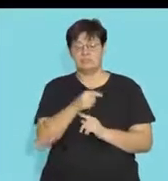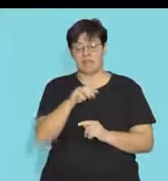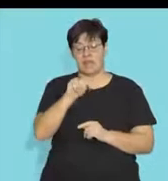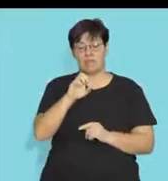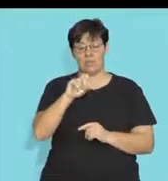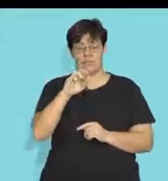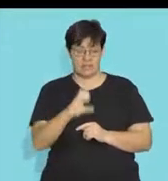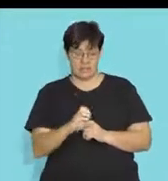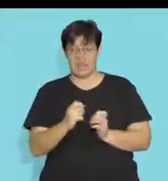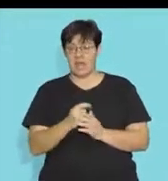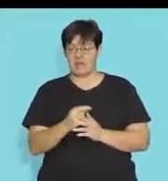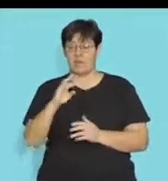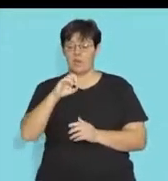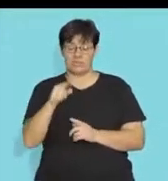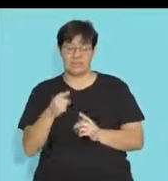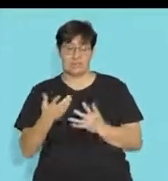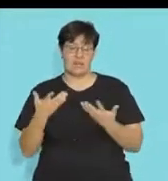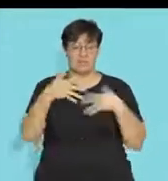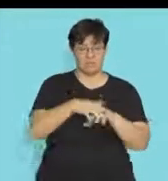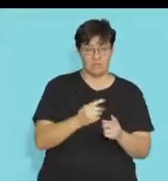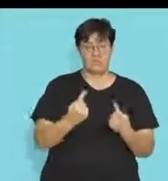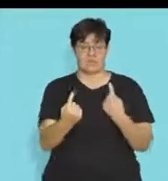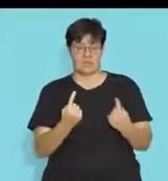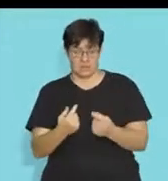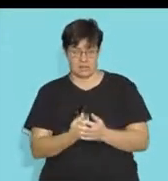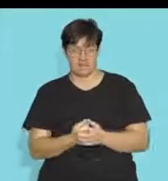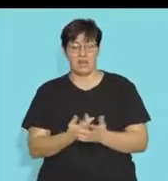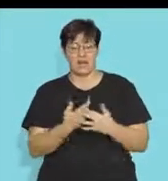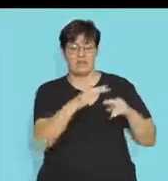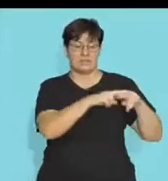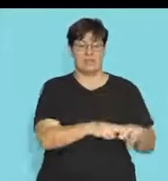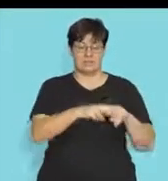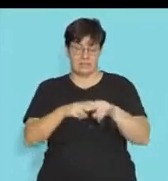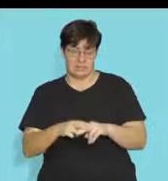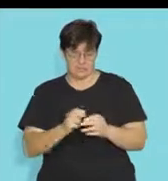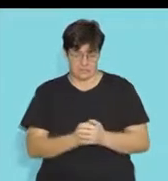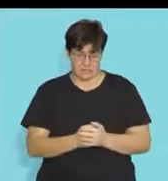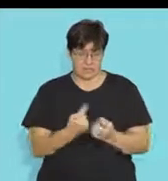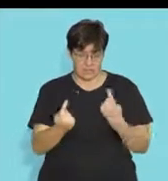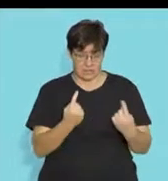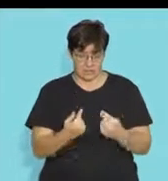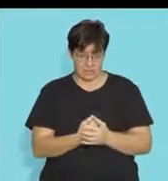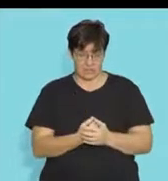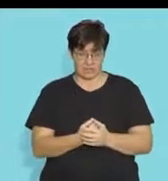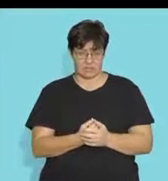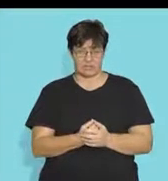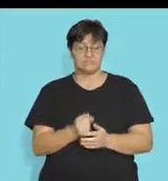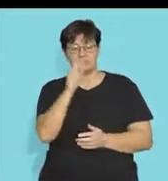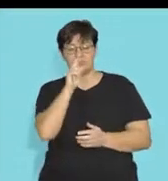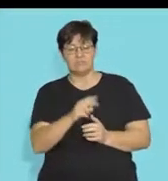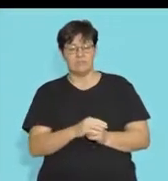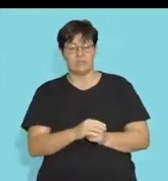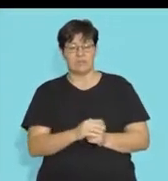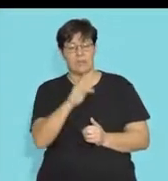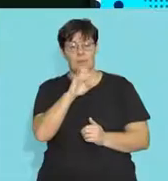in which the abiotic and the biotic components interact with each other and are interdependent. And this is important in that we're